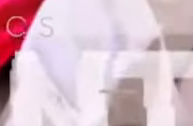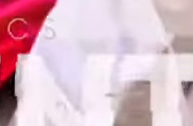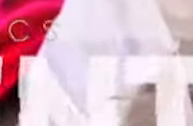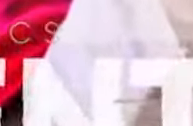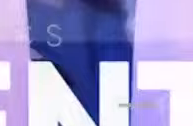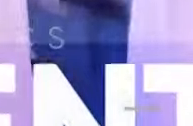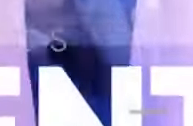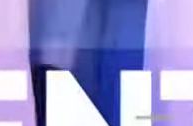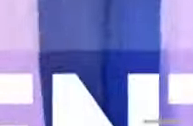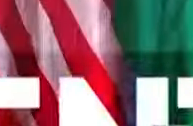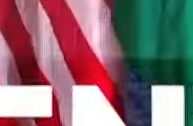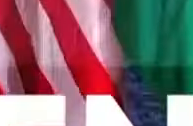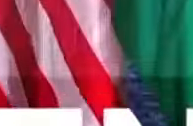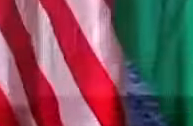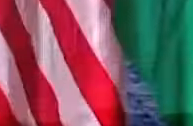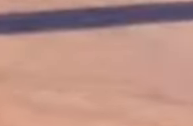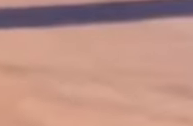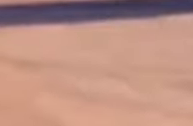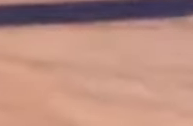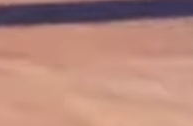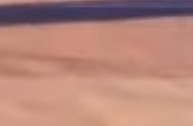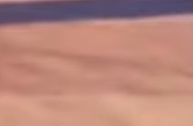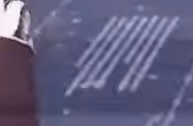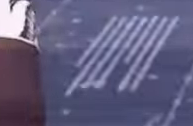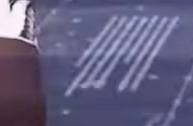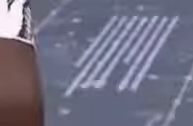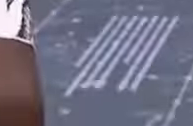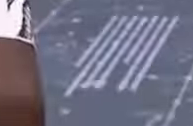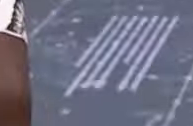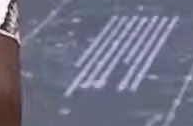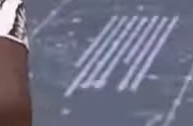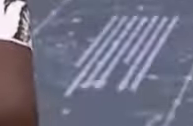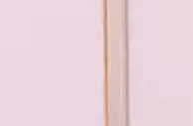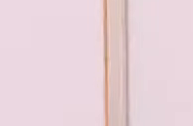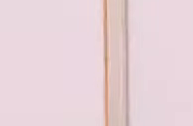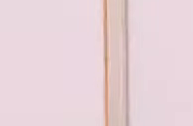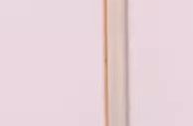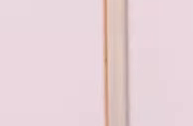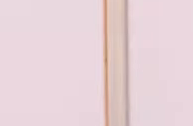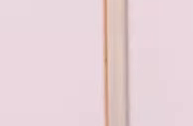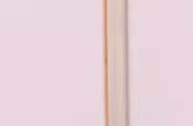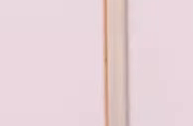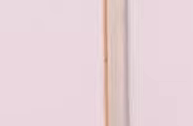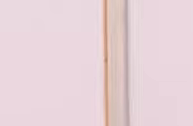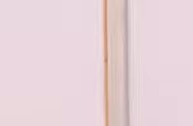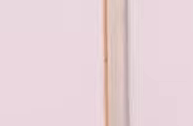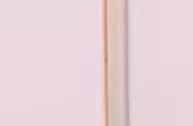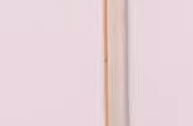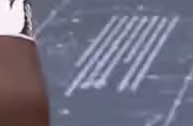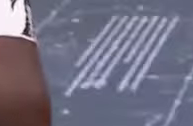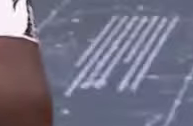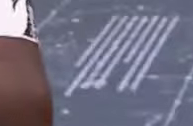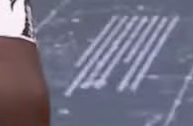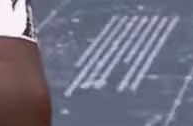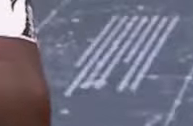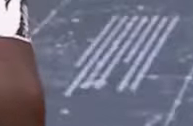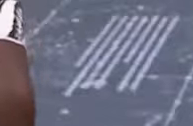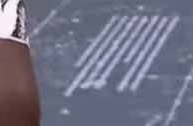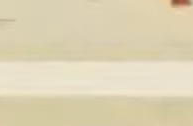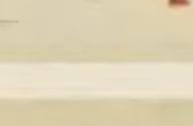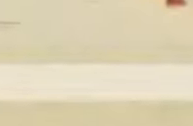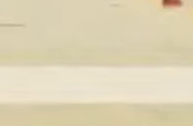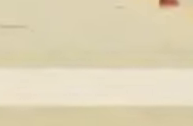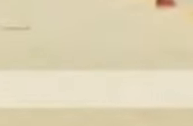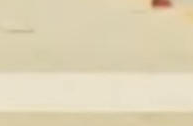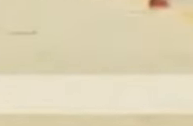global events, we bring you content that matter to you. We're not just speaking about the governance and how we want to see it, but want to actually